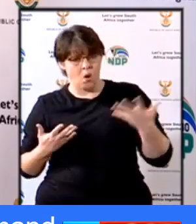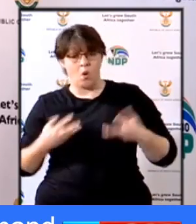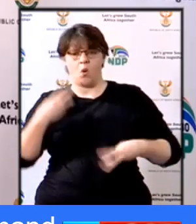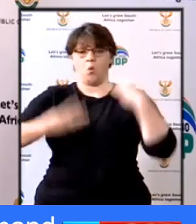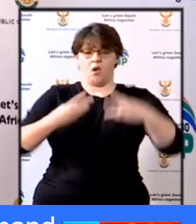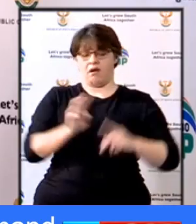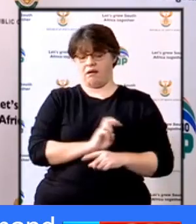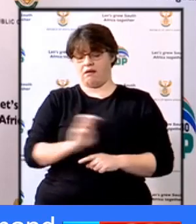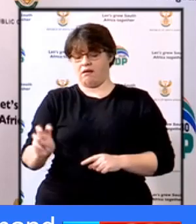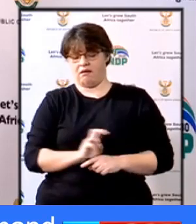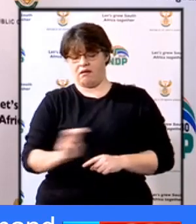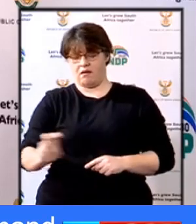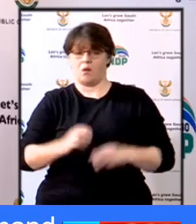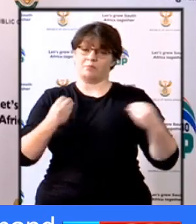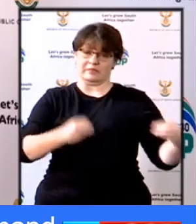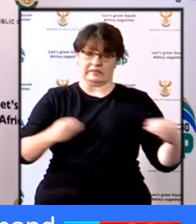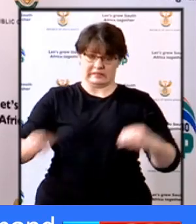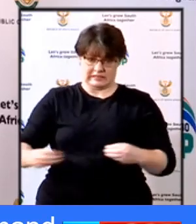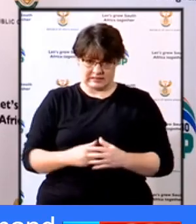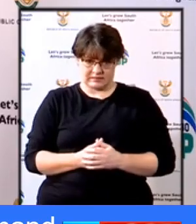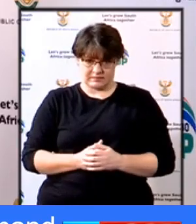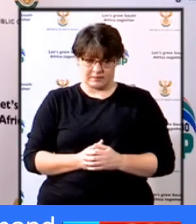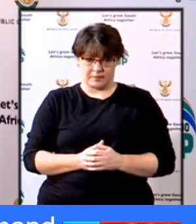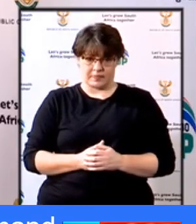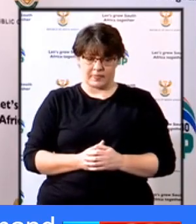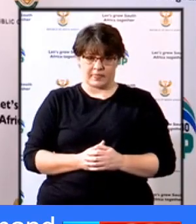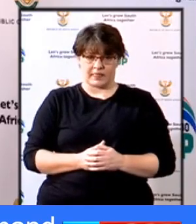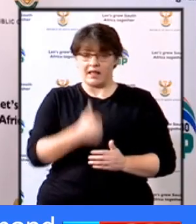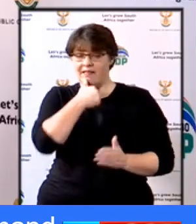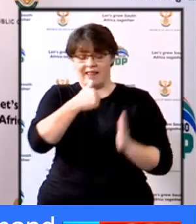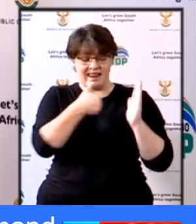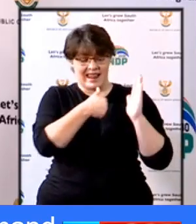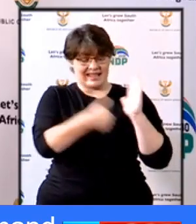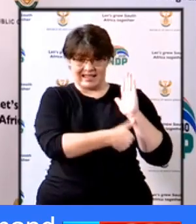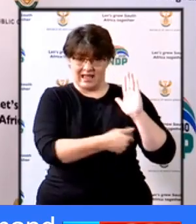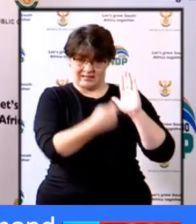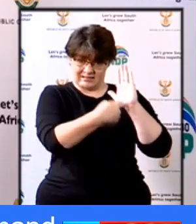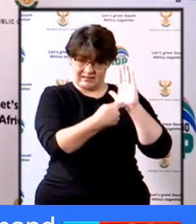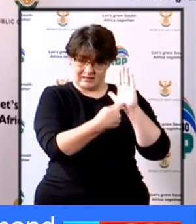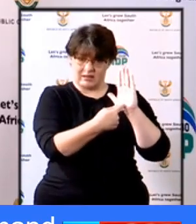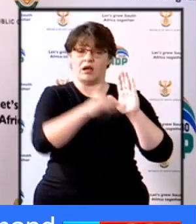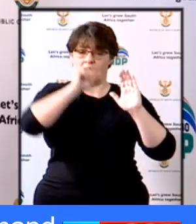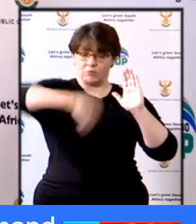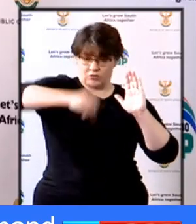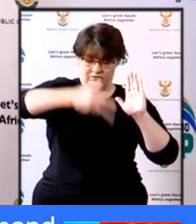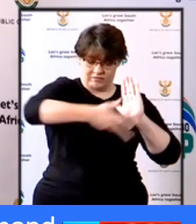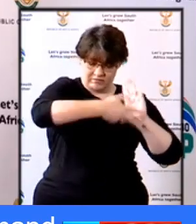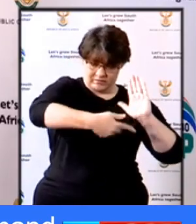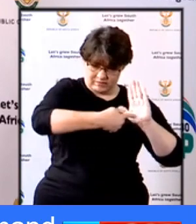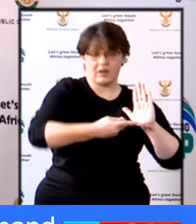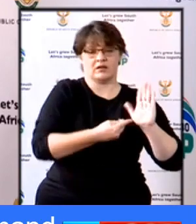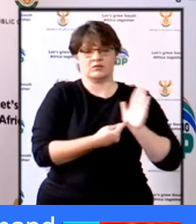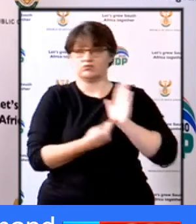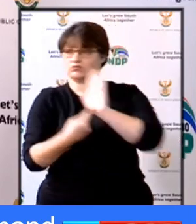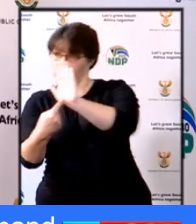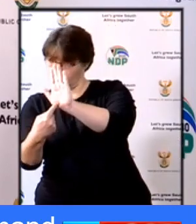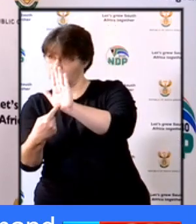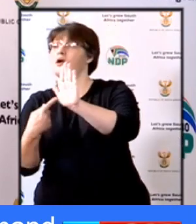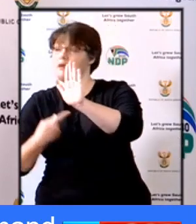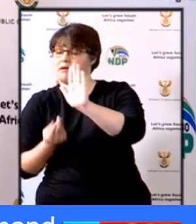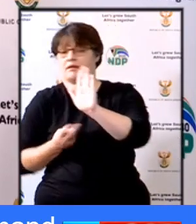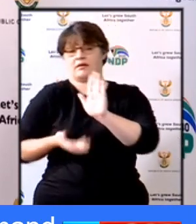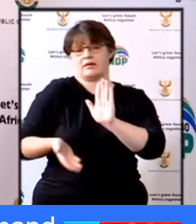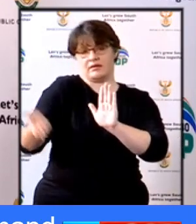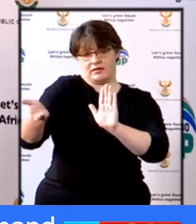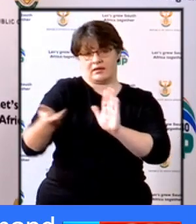or business, and they will have permits. Workers and those who are going there